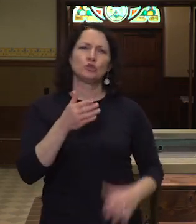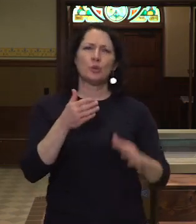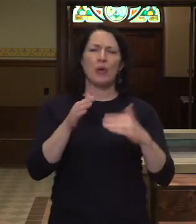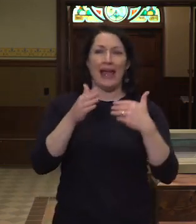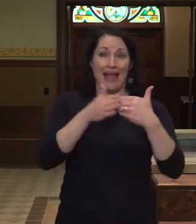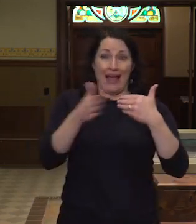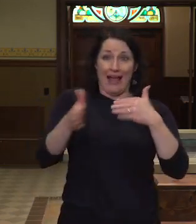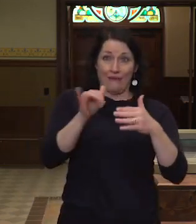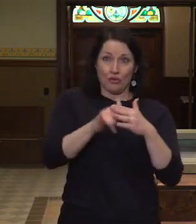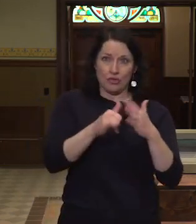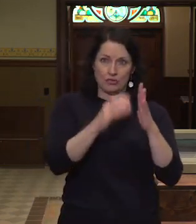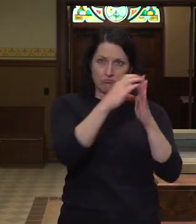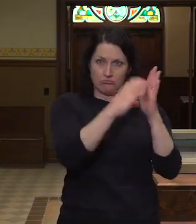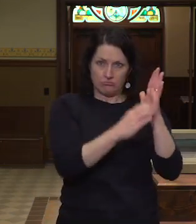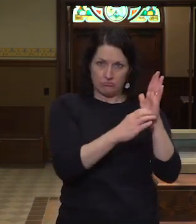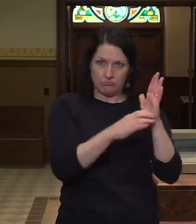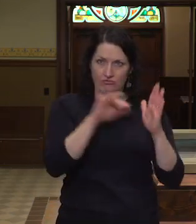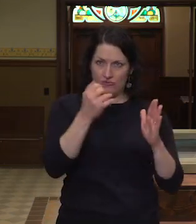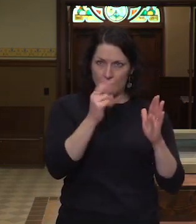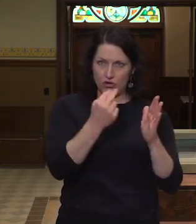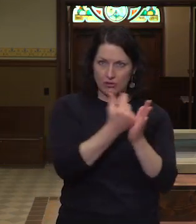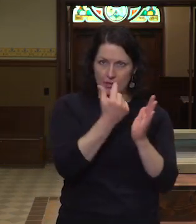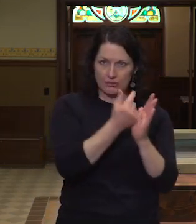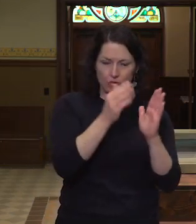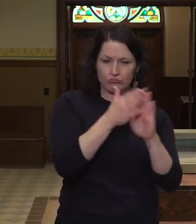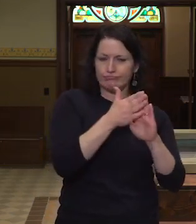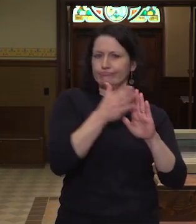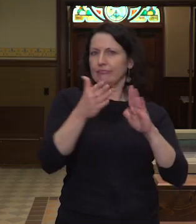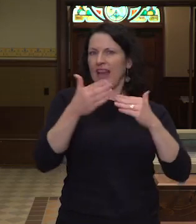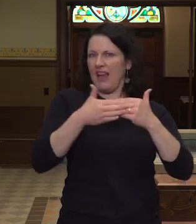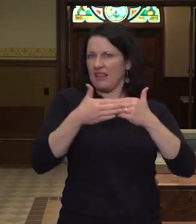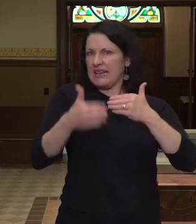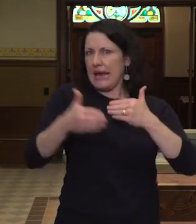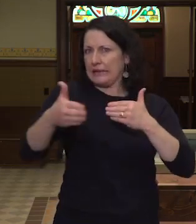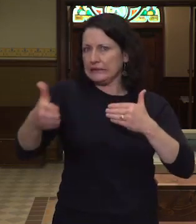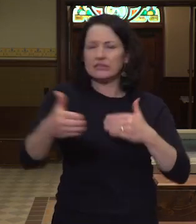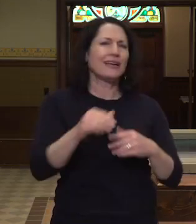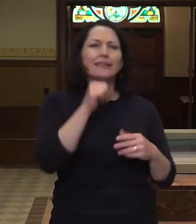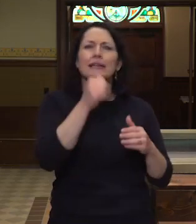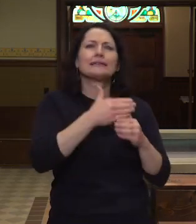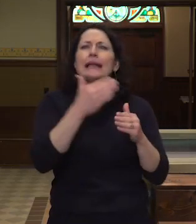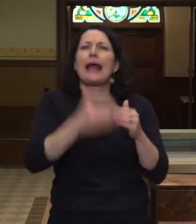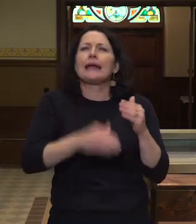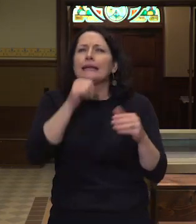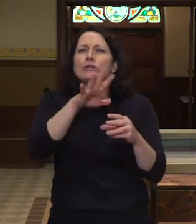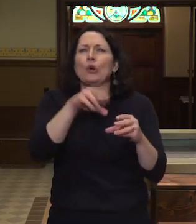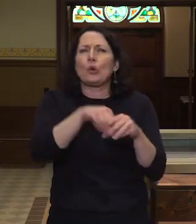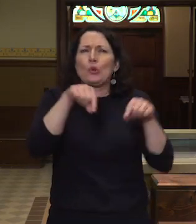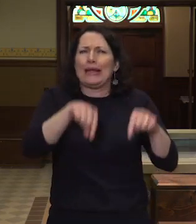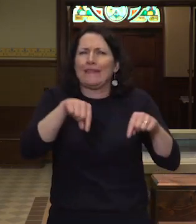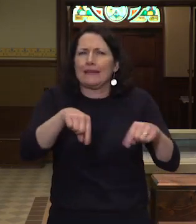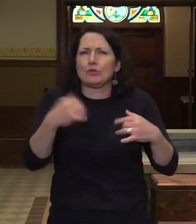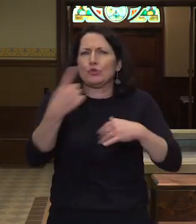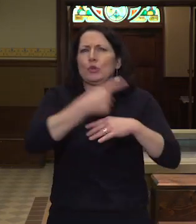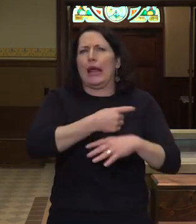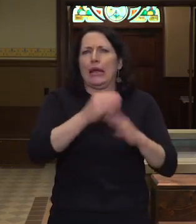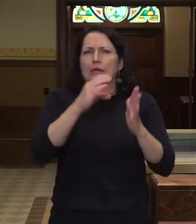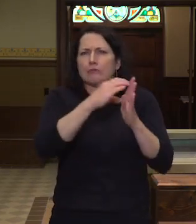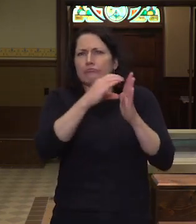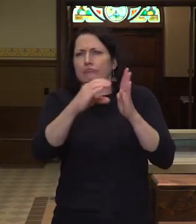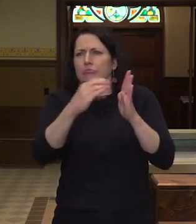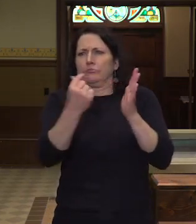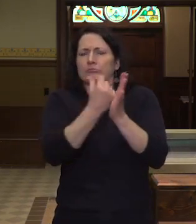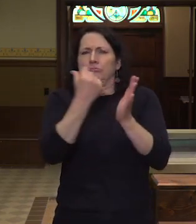passage here, there's a little bit more. It doesn't include the entire prayer that Jesus